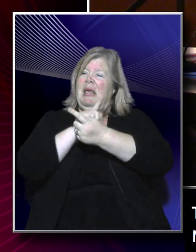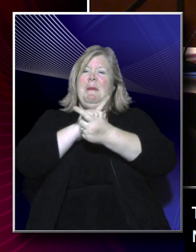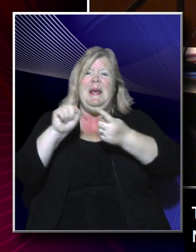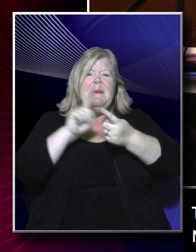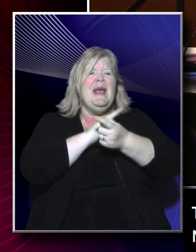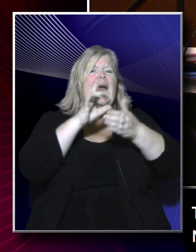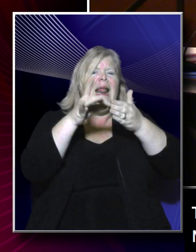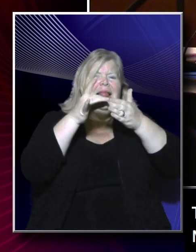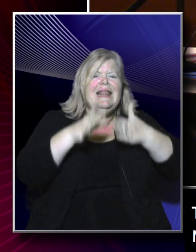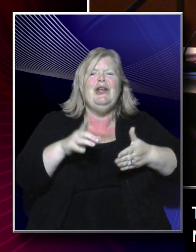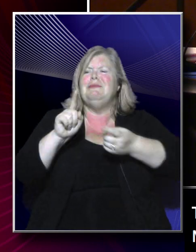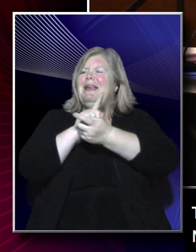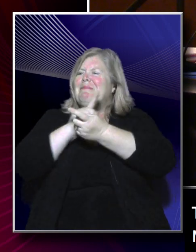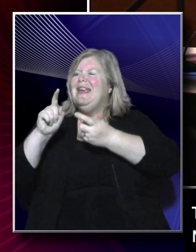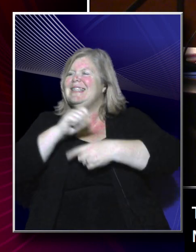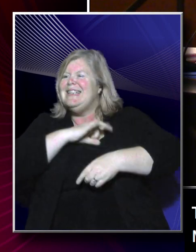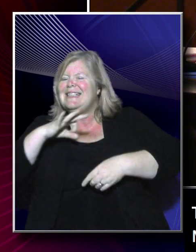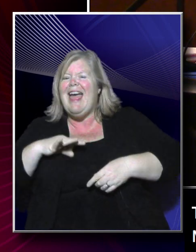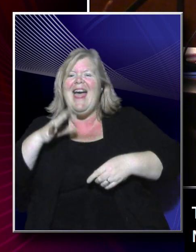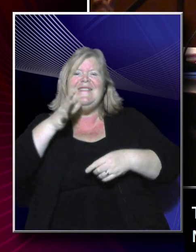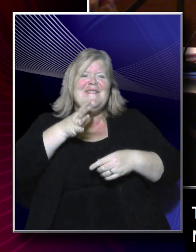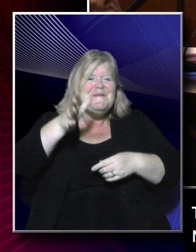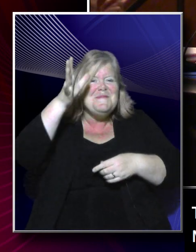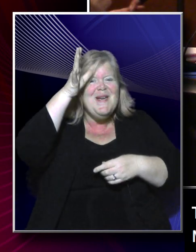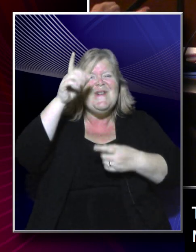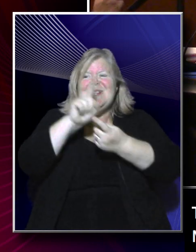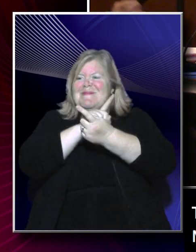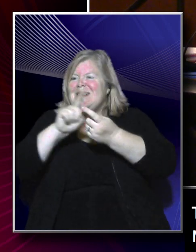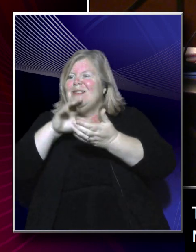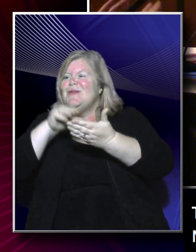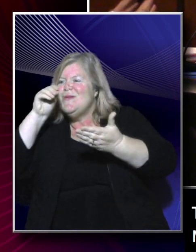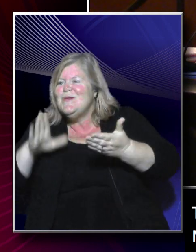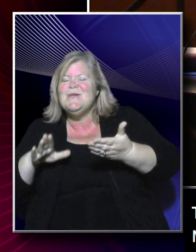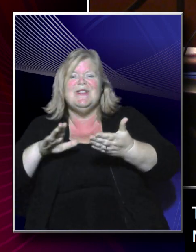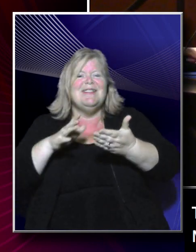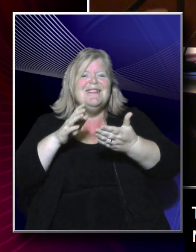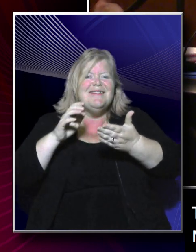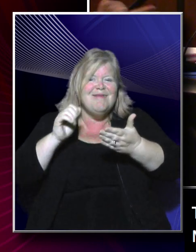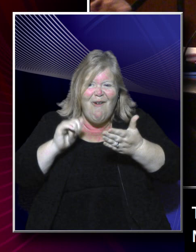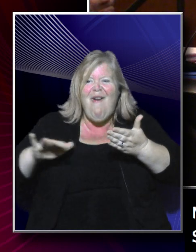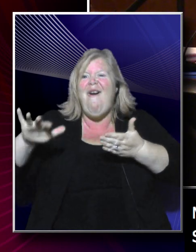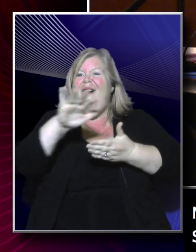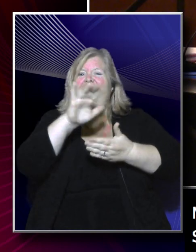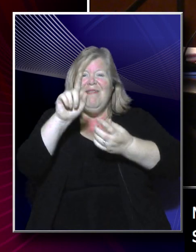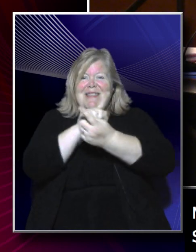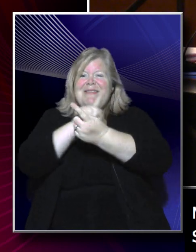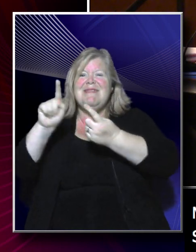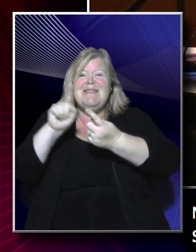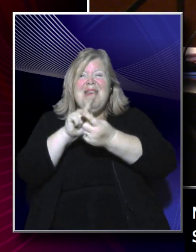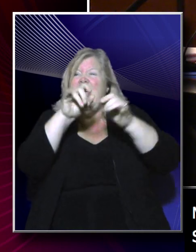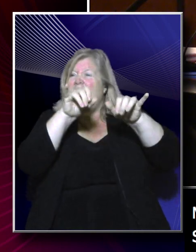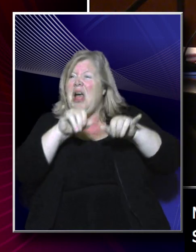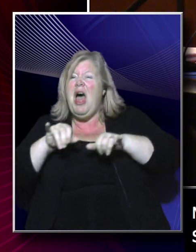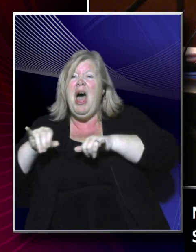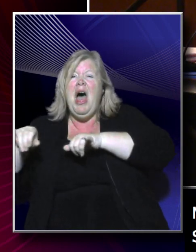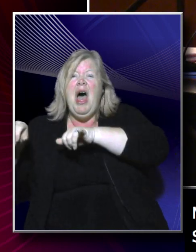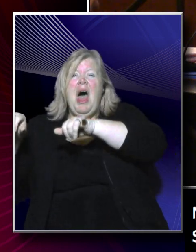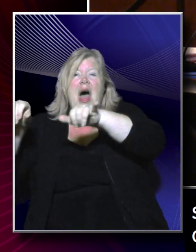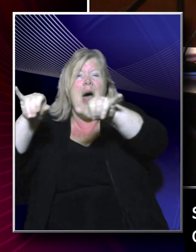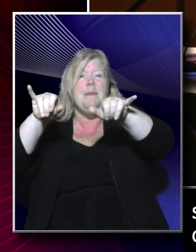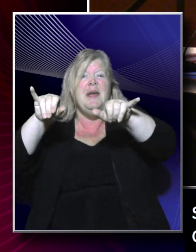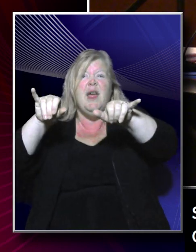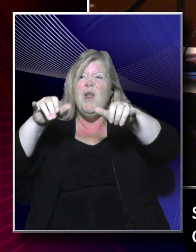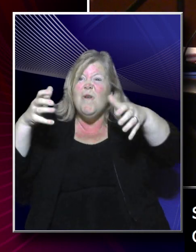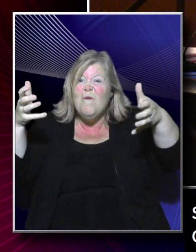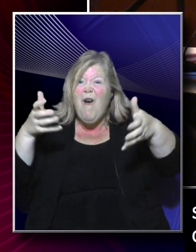our parents, our students, the children, the one common theme that came up